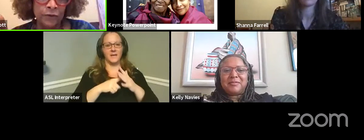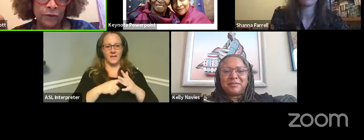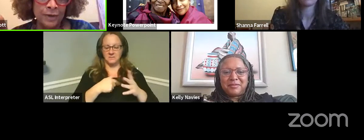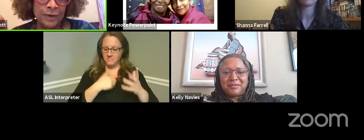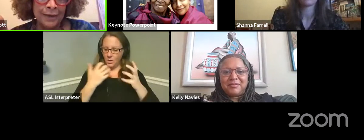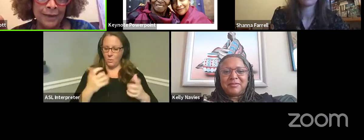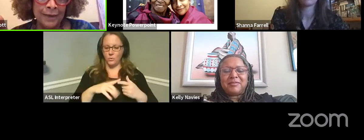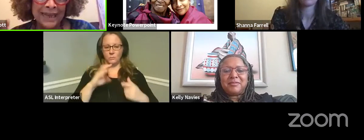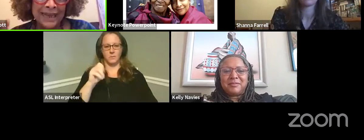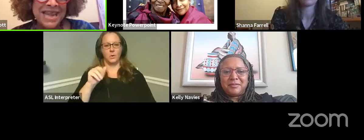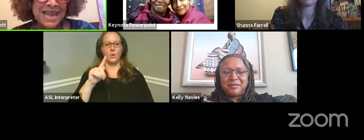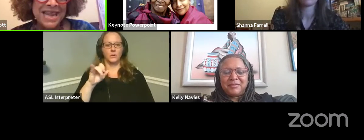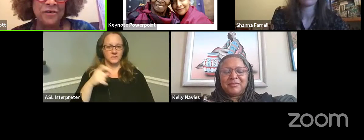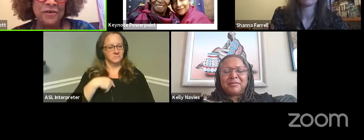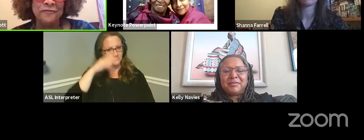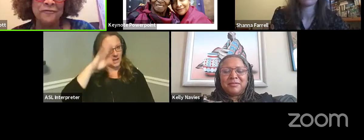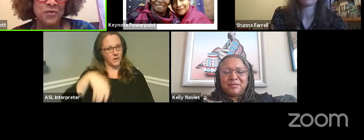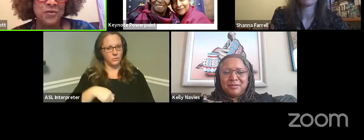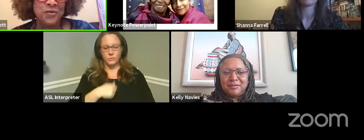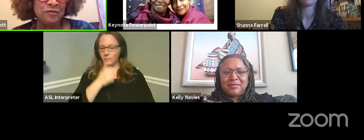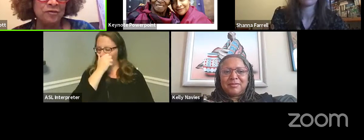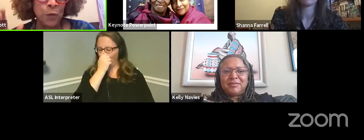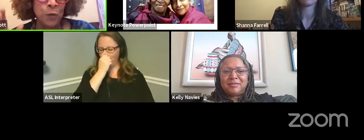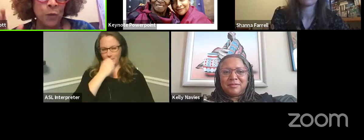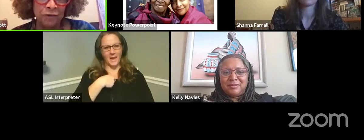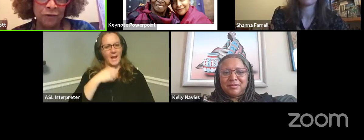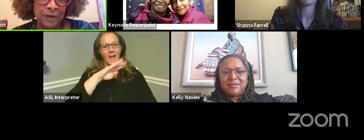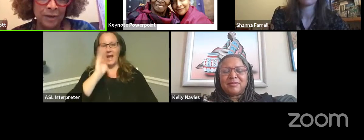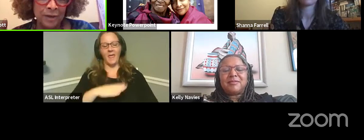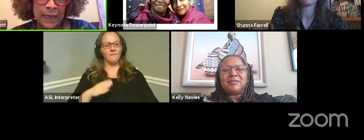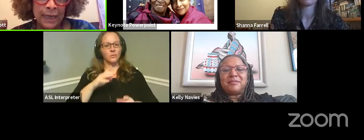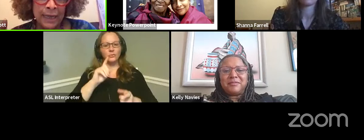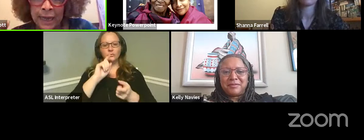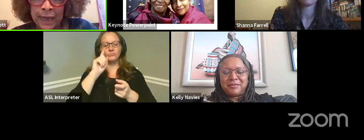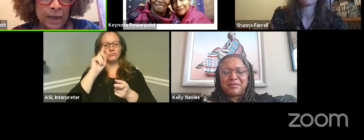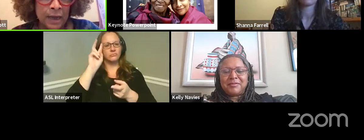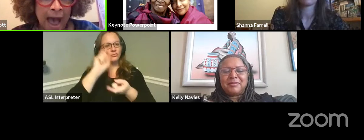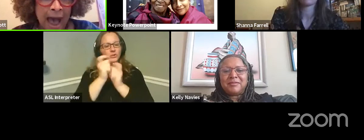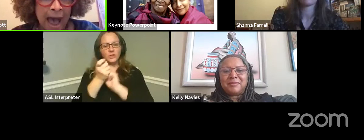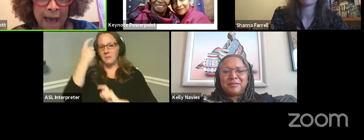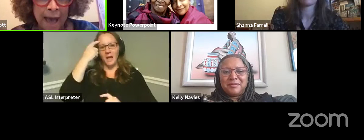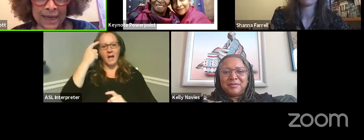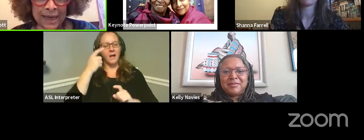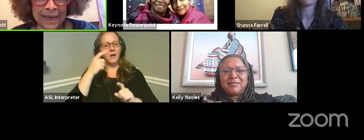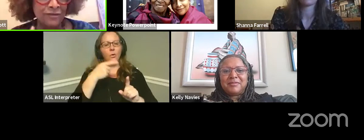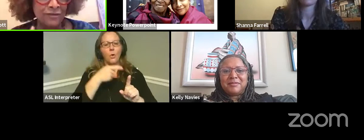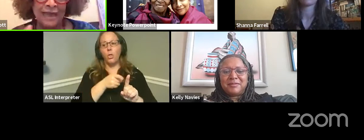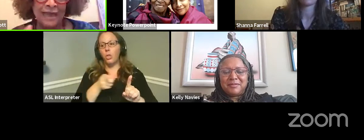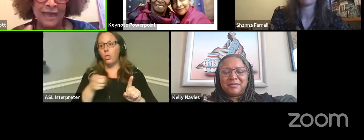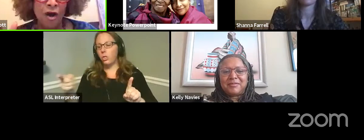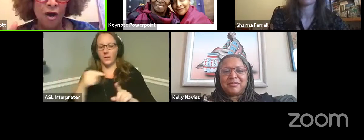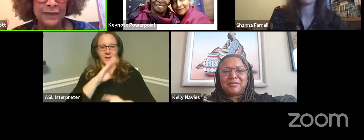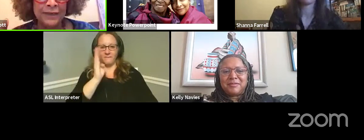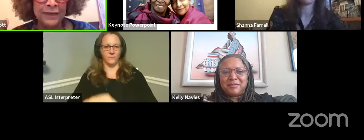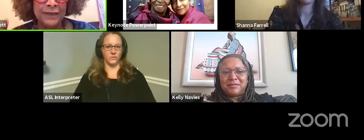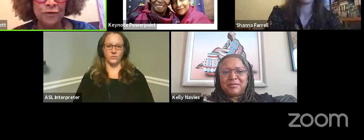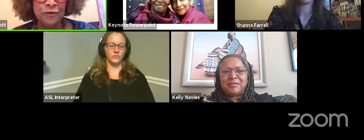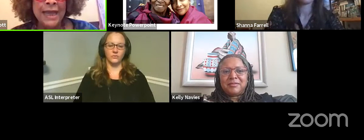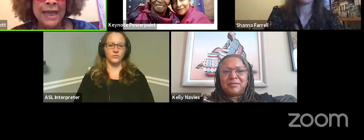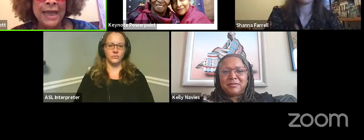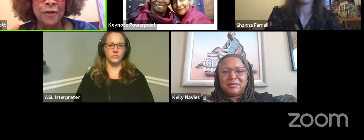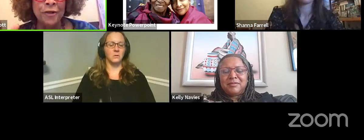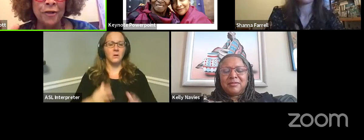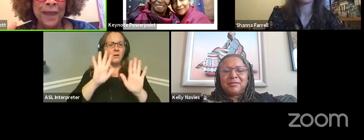do. And I never, ever swerved or wavered. And I mean, I'm not against that at all. Whatever takes